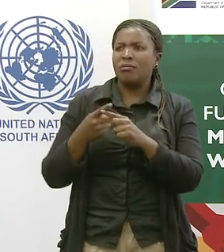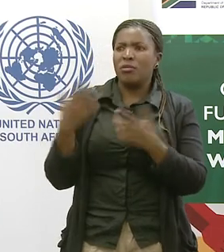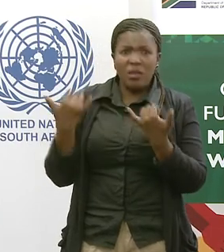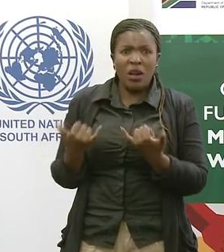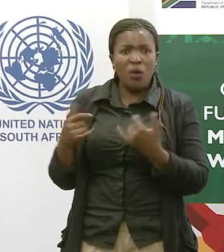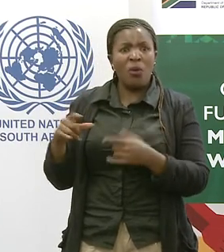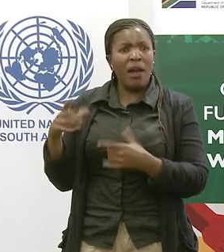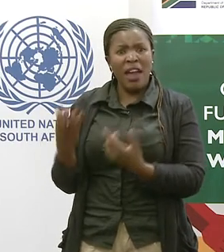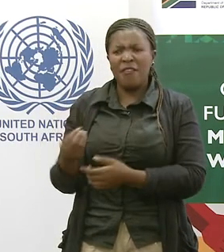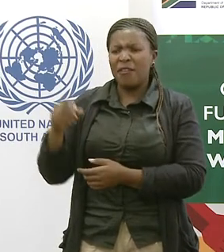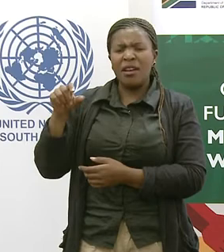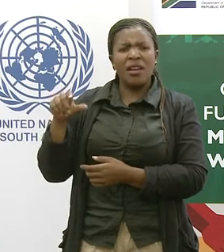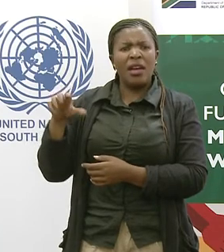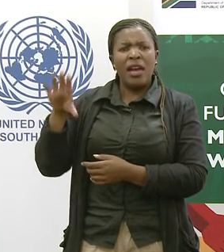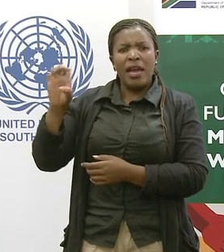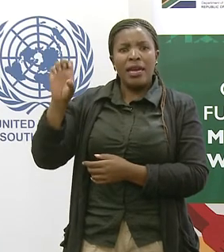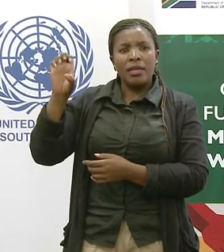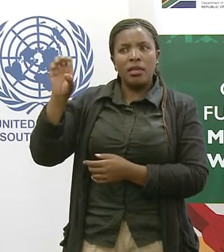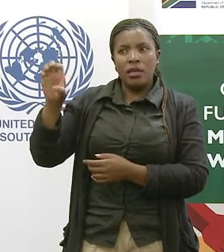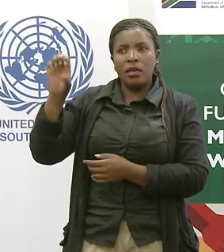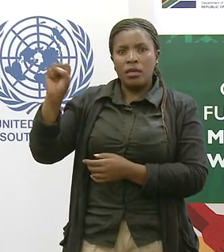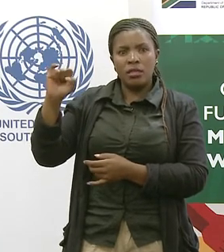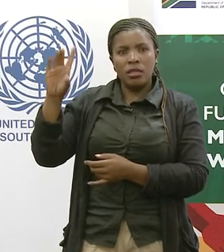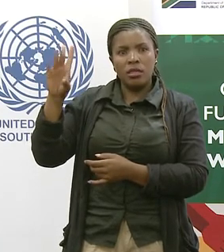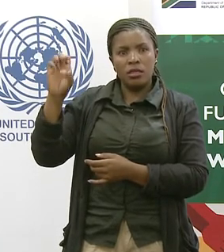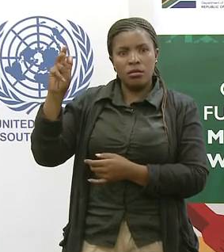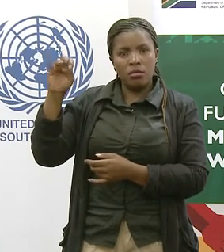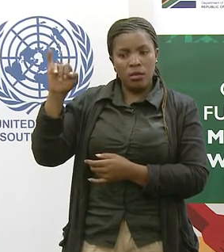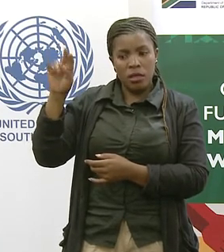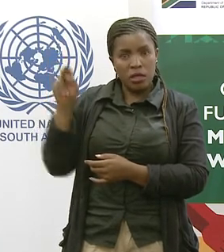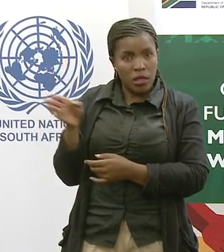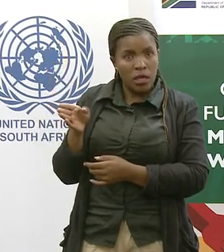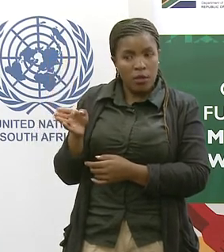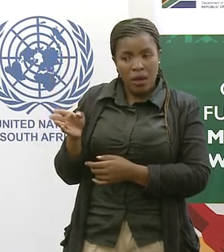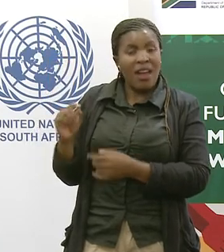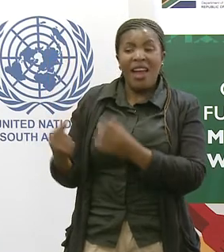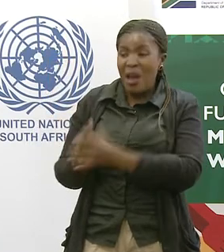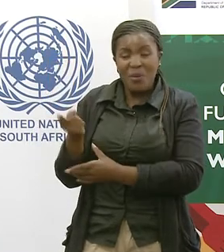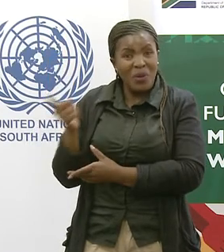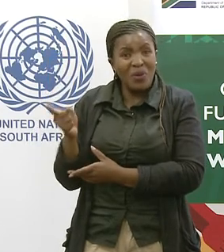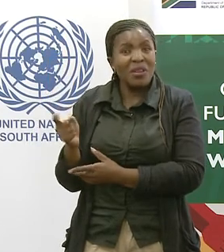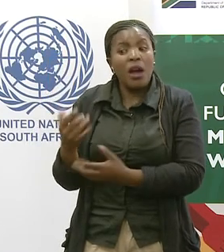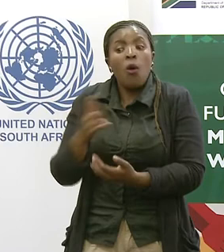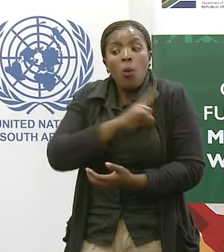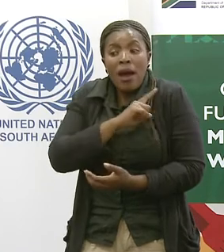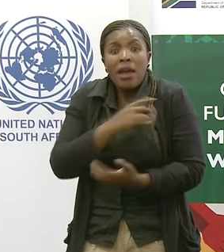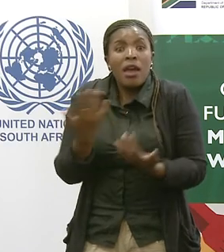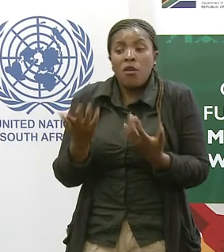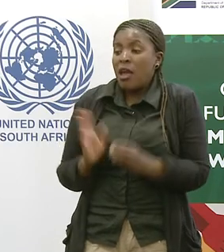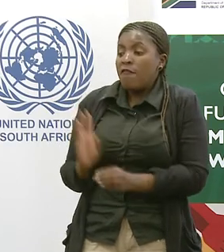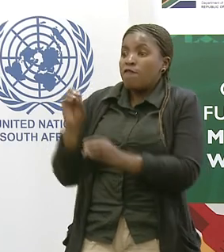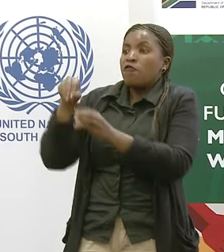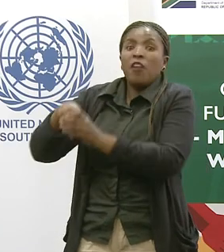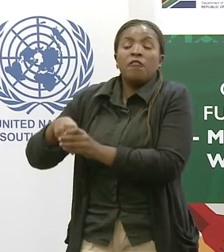today because we have become inactive. And I think that we needing to rethink, all of